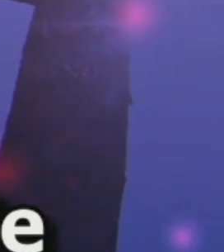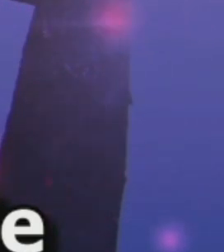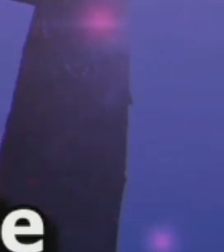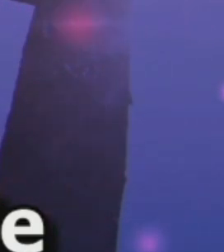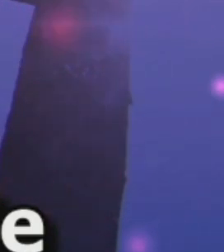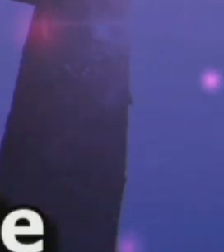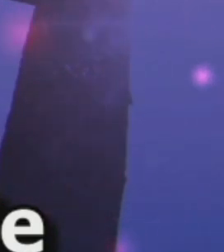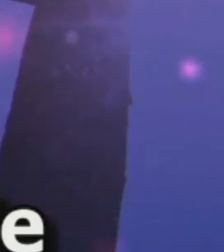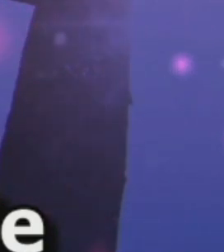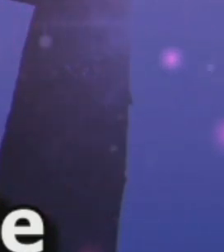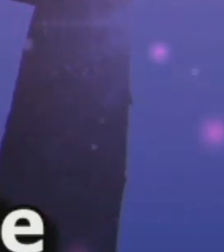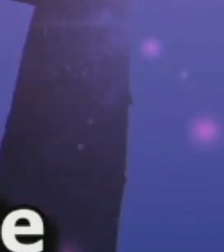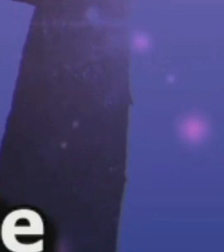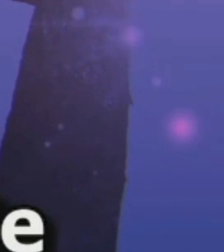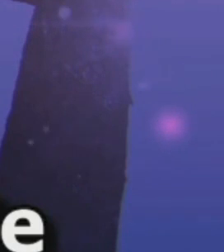Only